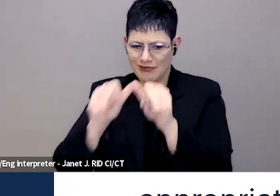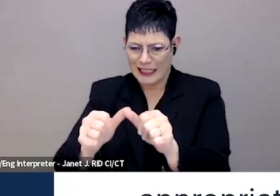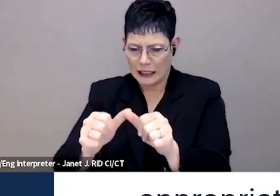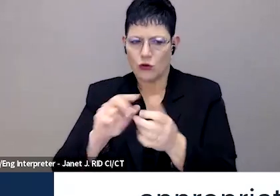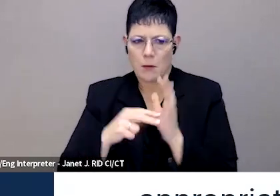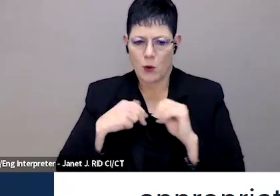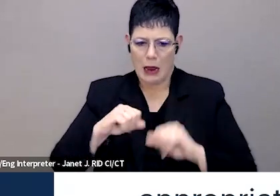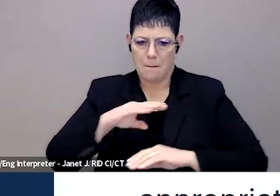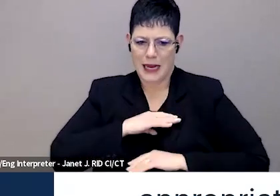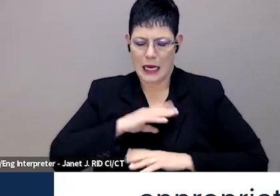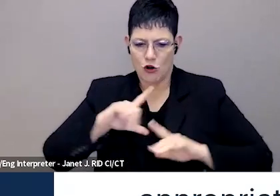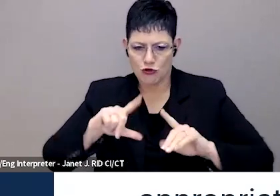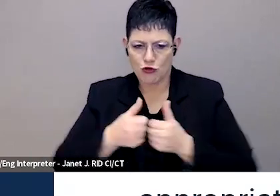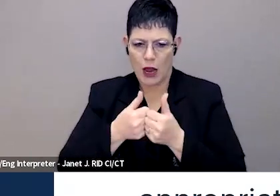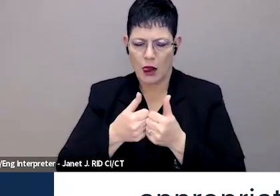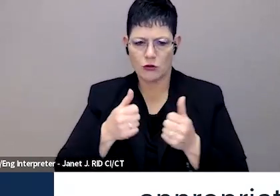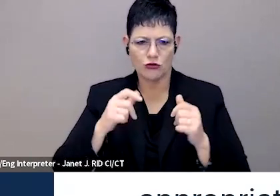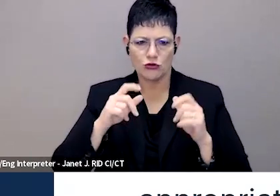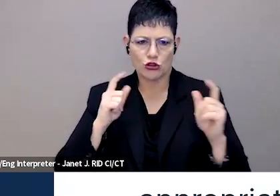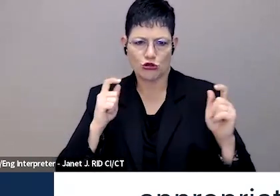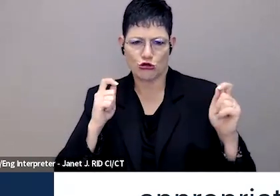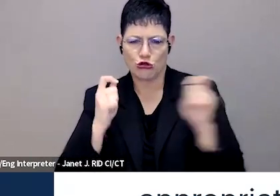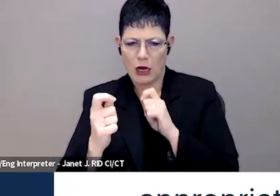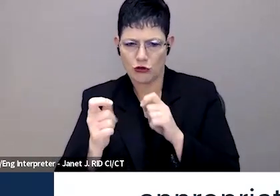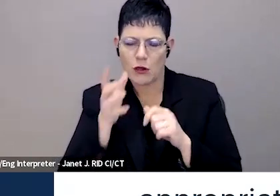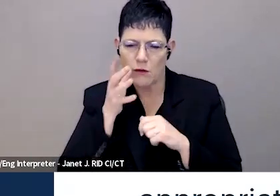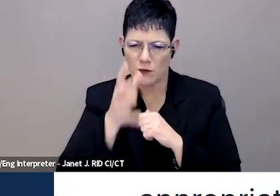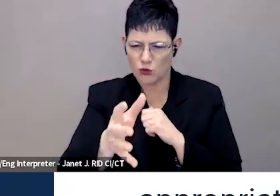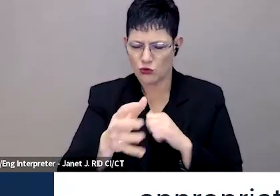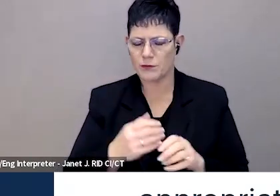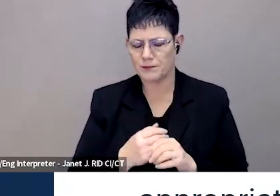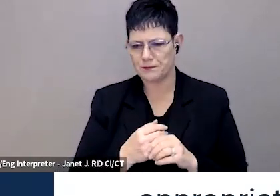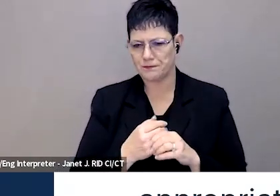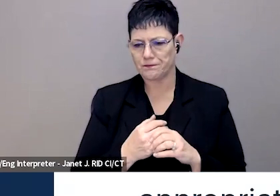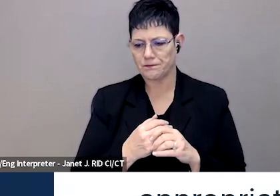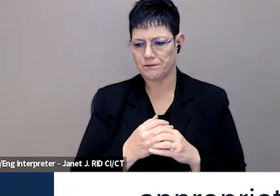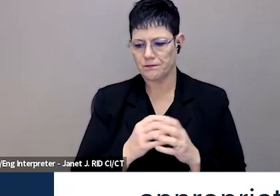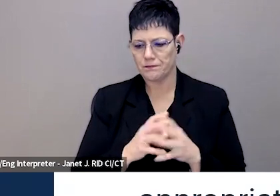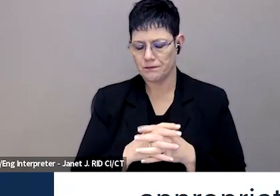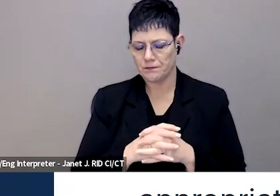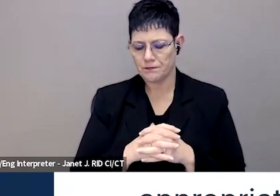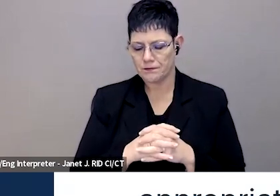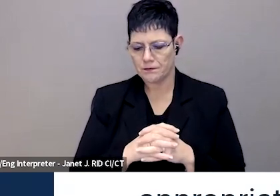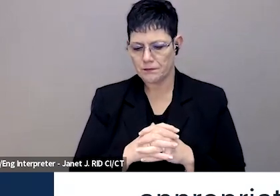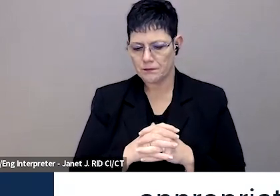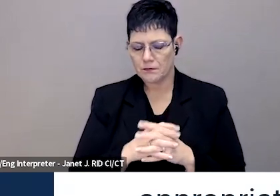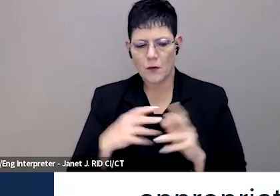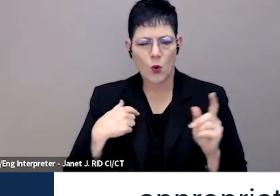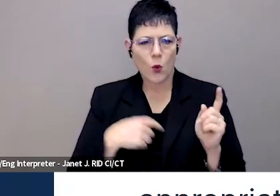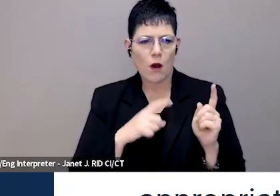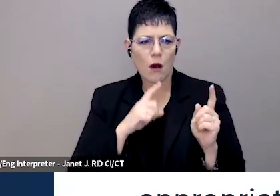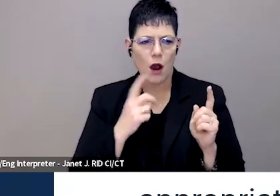the challenging and changing needs of family caregivers. And we're working to advance